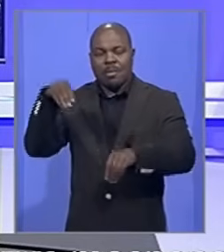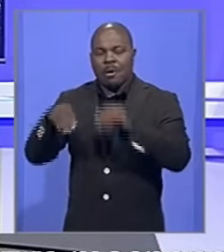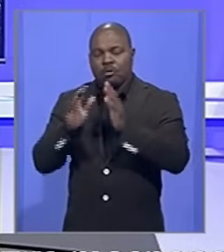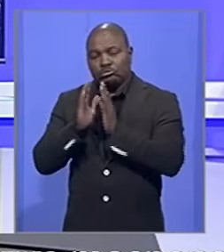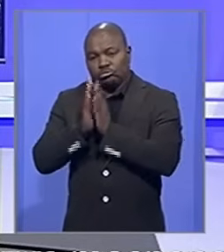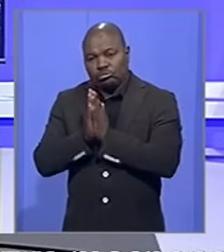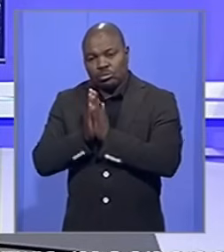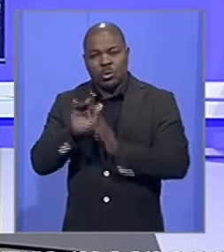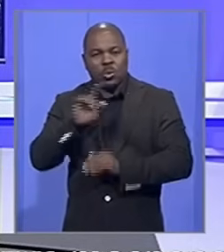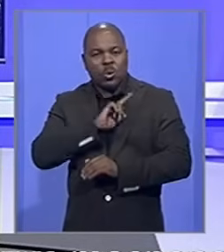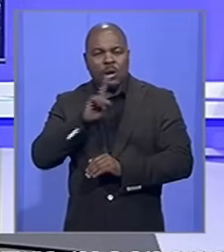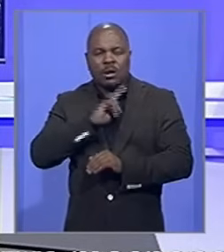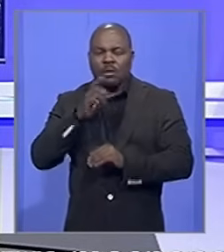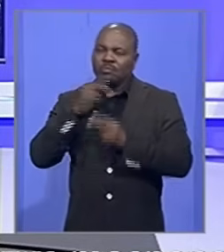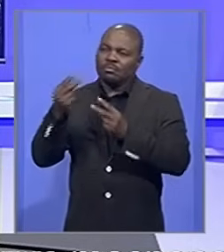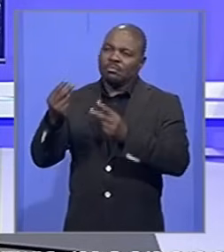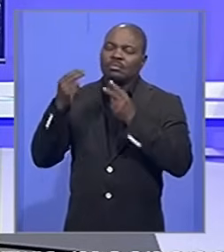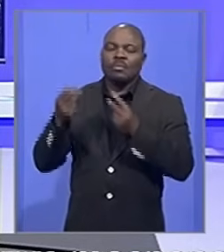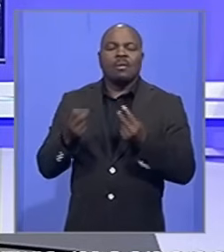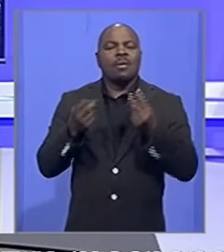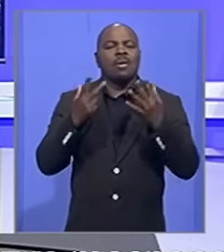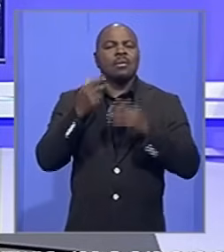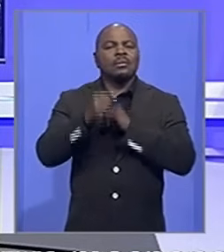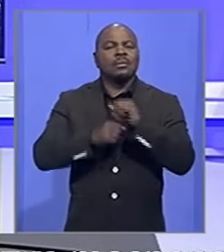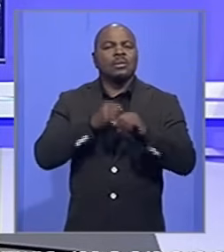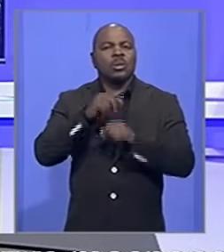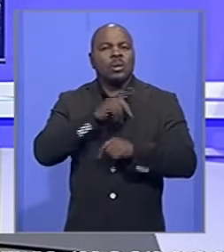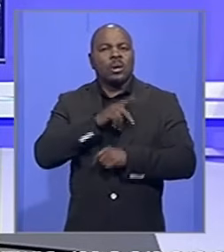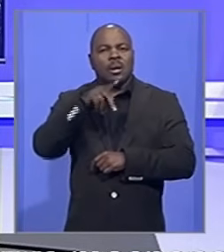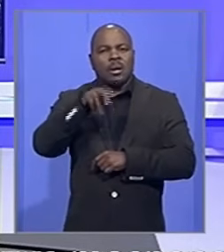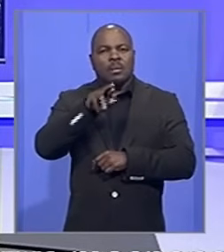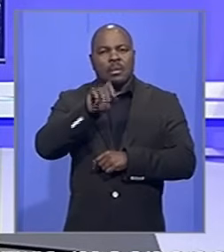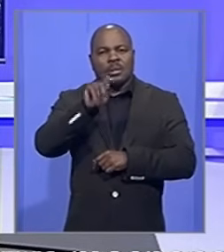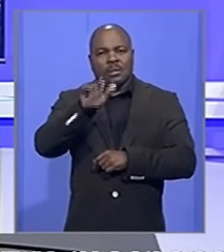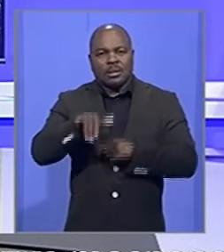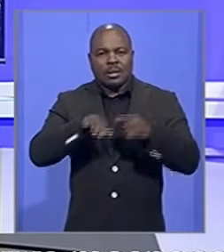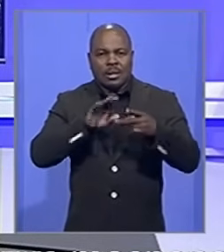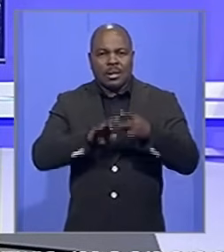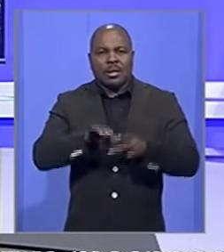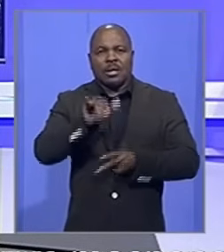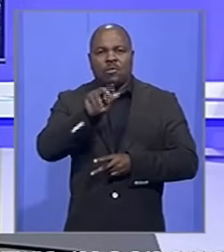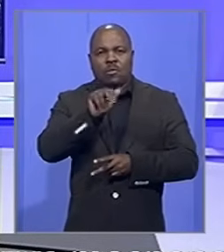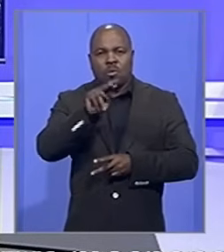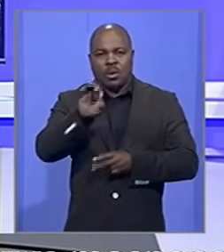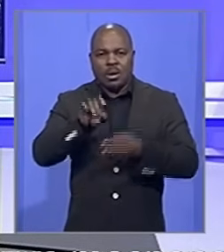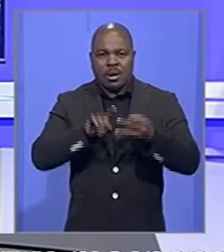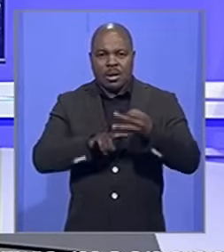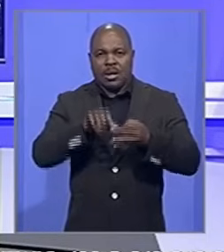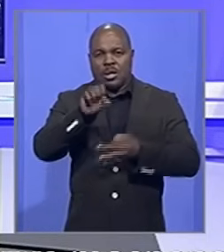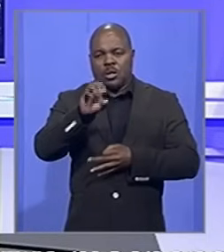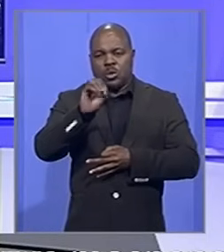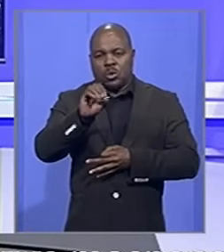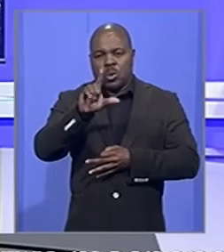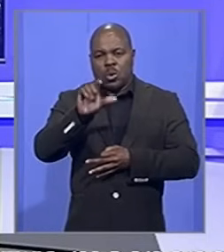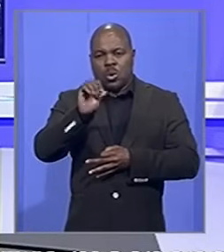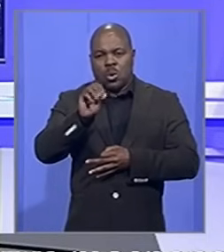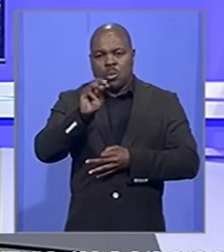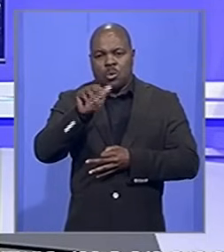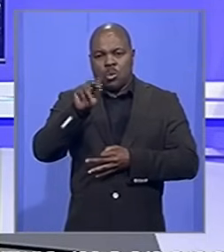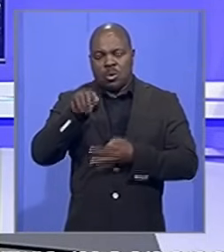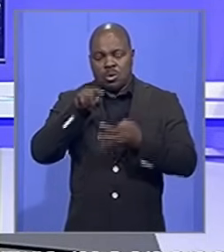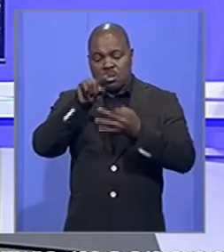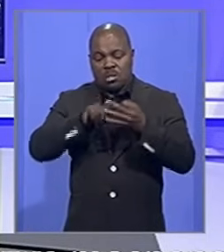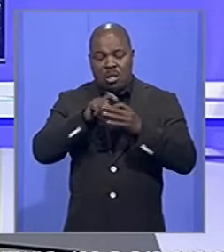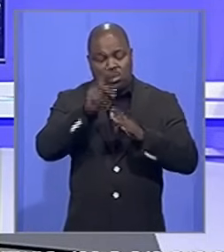Seno e ne le go tshwaya dingwaga di le robedi fa e sale Pretty Nkabule, Yvonne Mnisi le Solomon Nyarenda ba gaeletswe kwa tlase ga